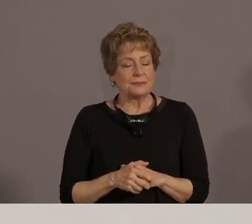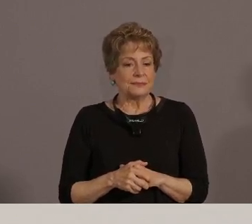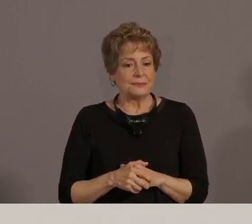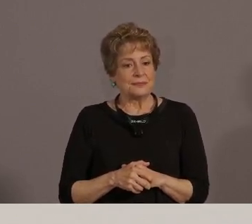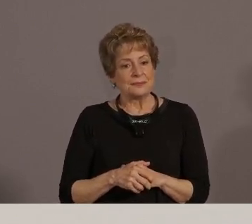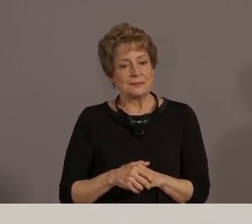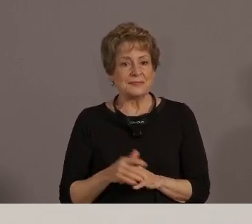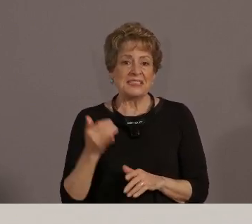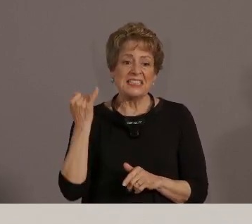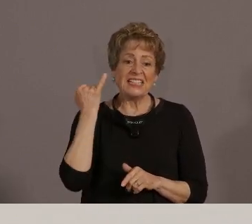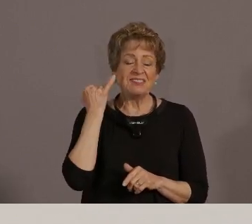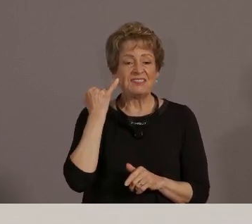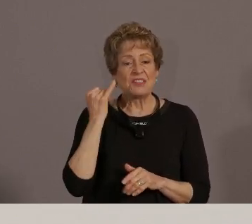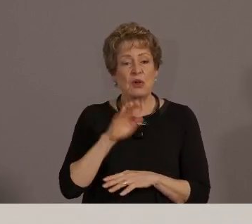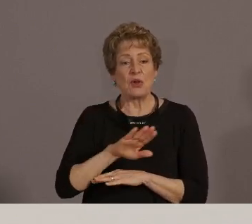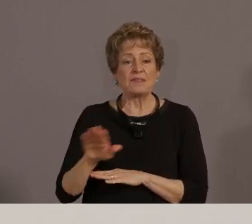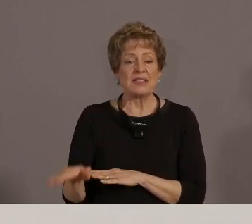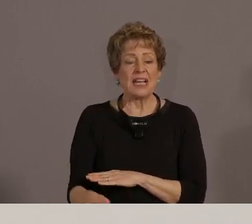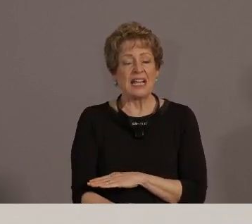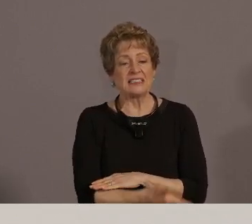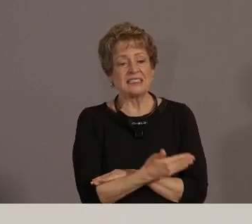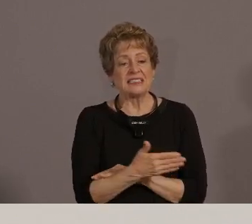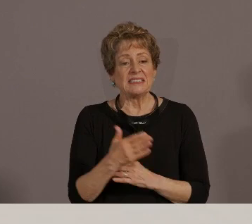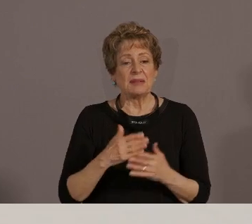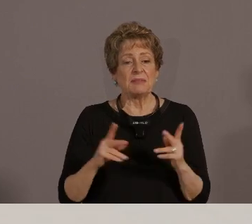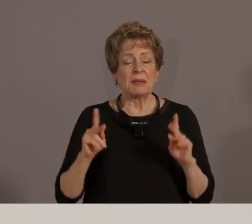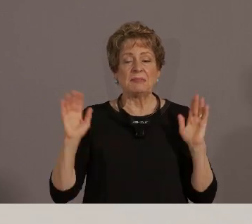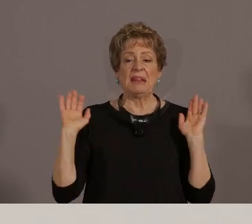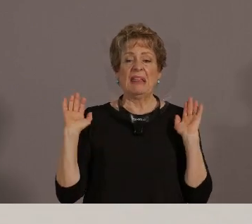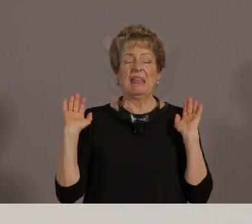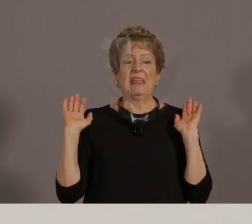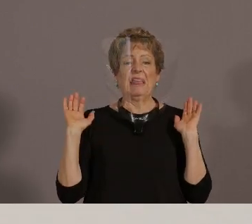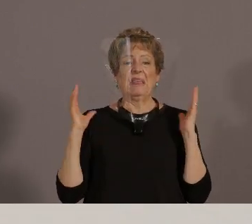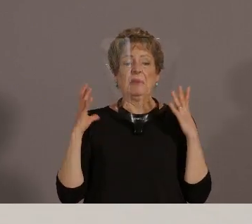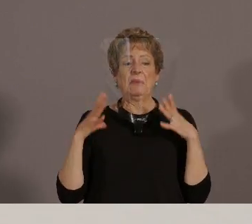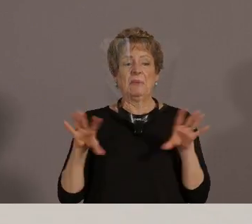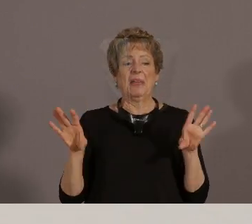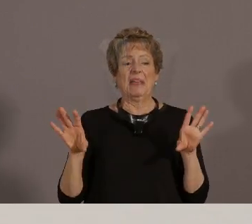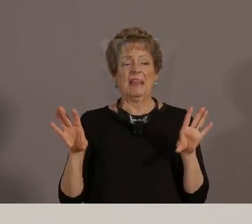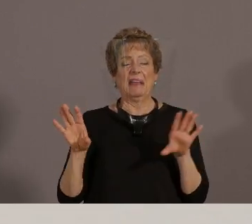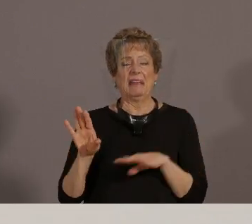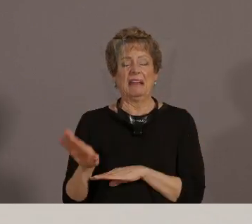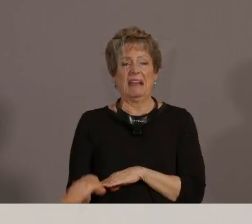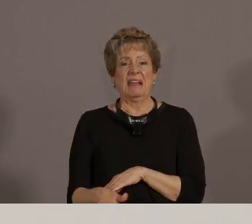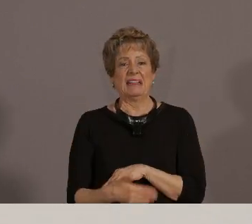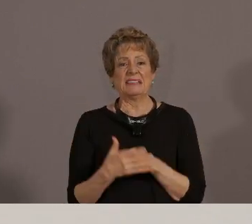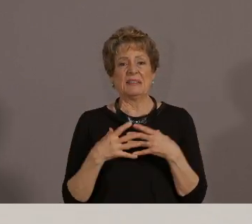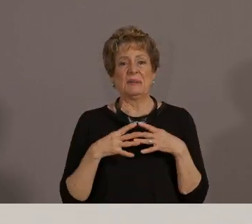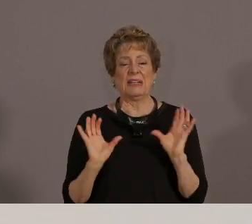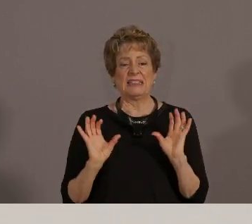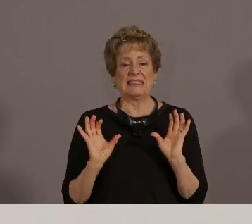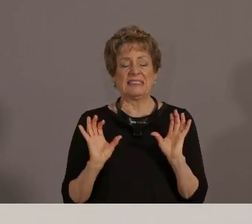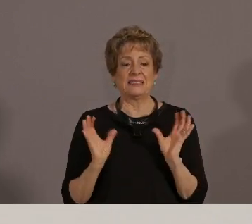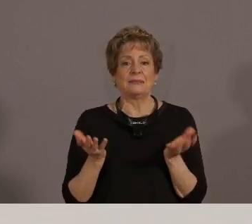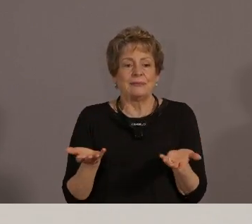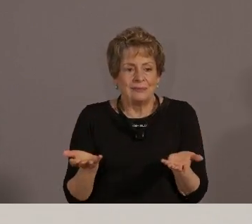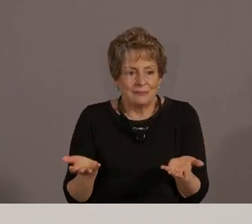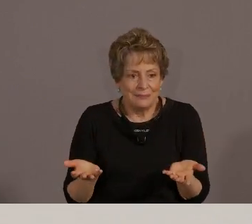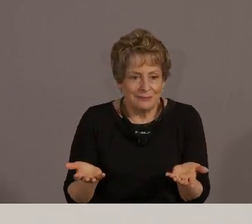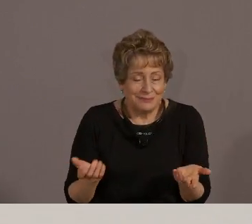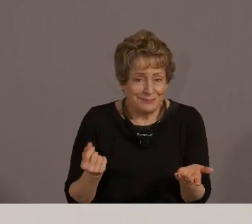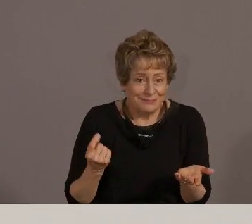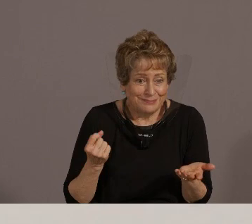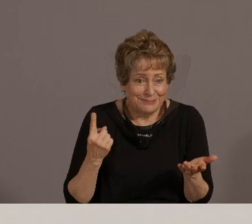be overnight, may be a little bit more difficult for some Arizonans, but that State Farm without the daytime